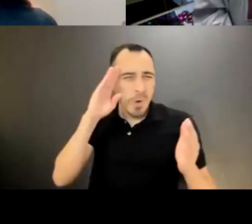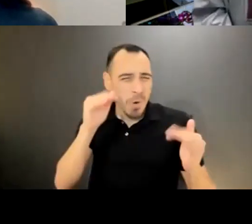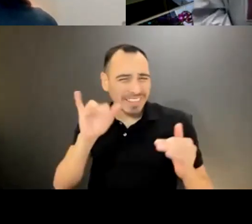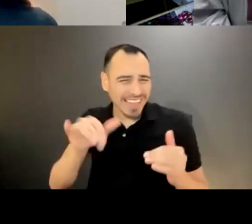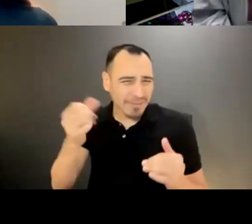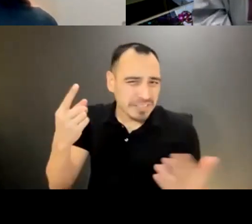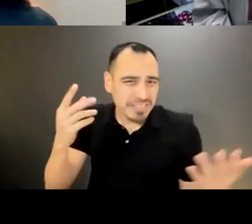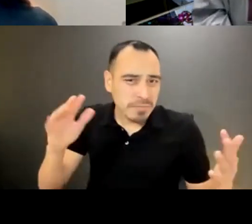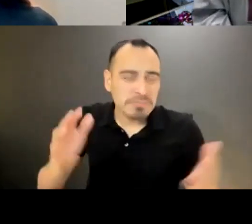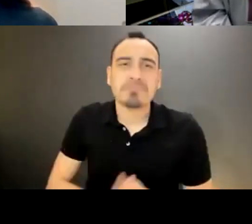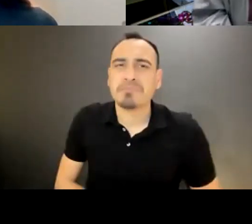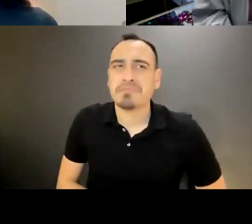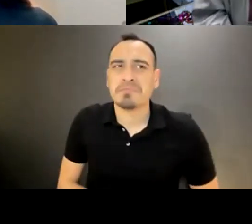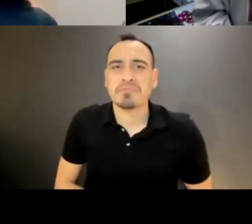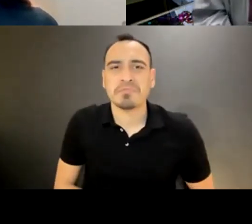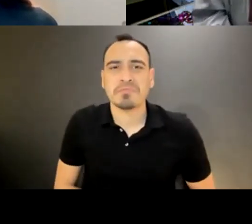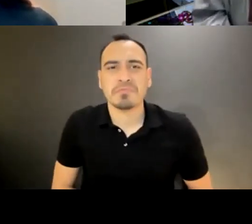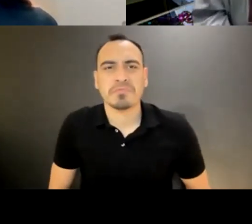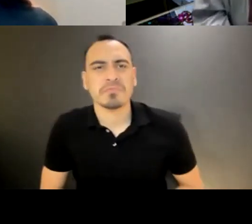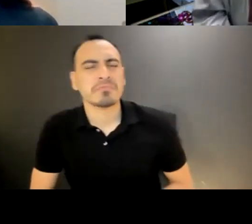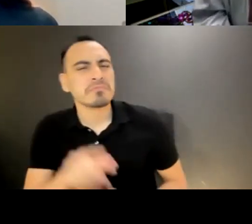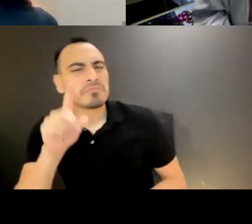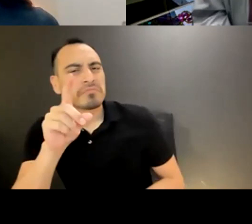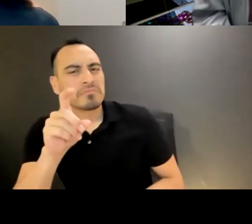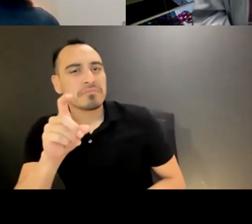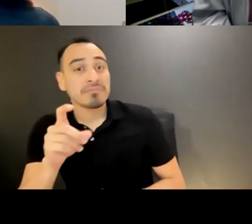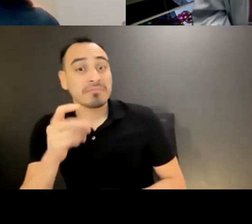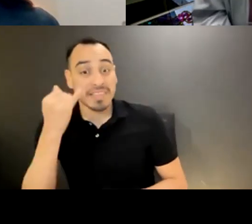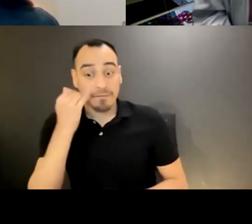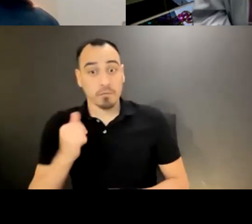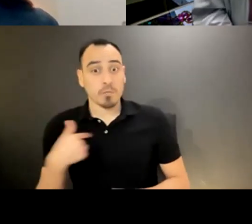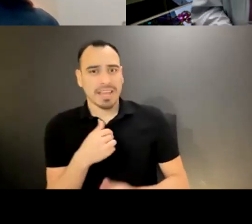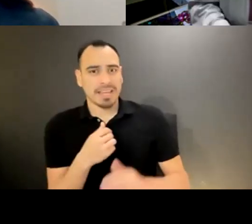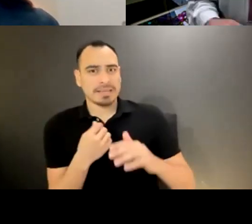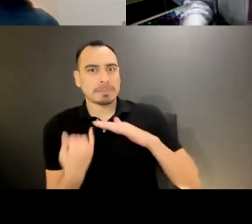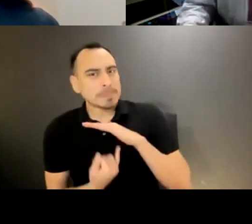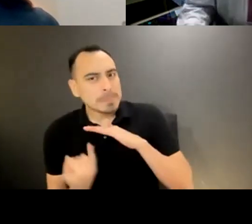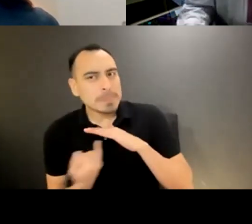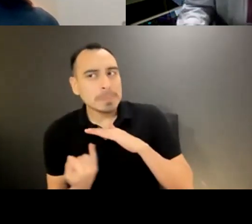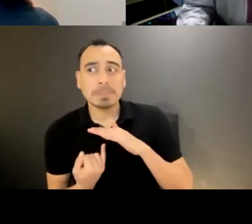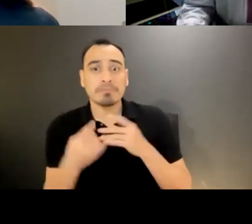So following that, does staying isolated and wearing masks help us reach herd immunity?